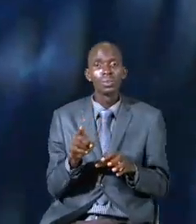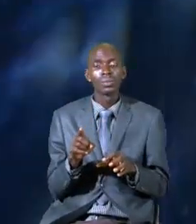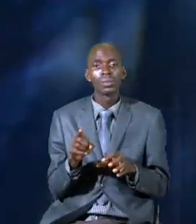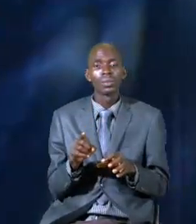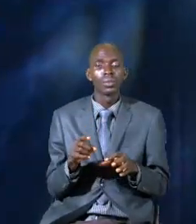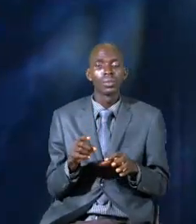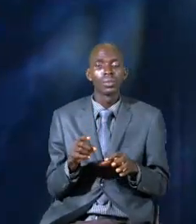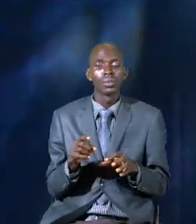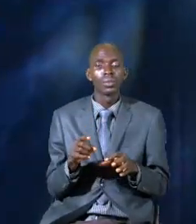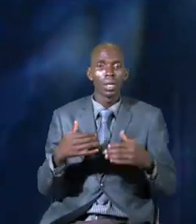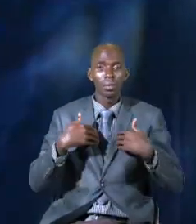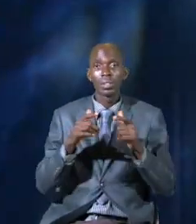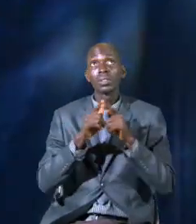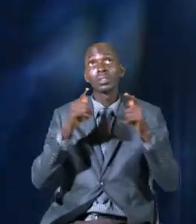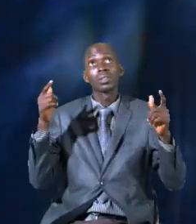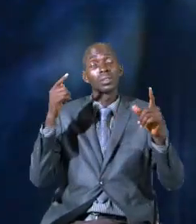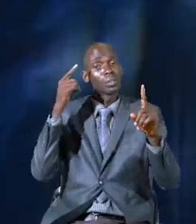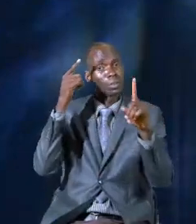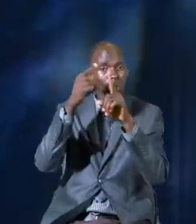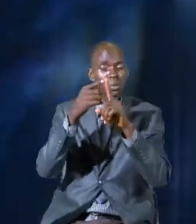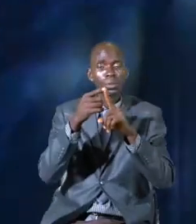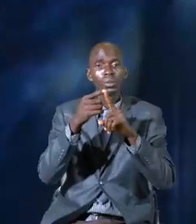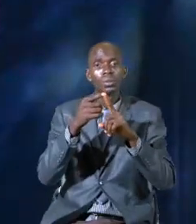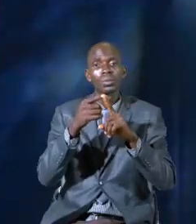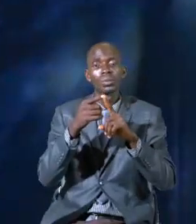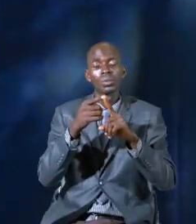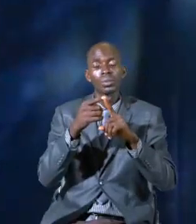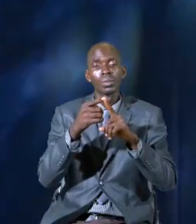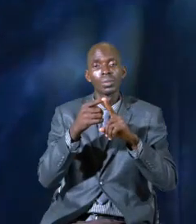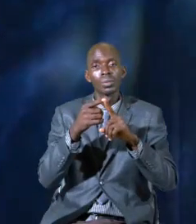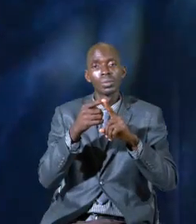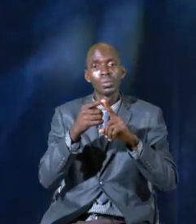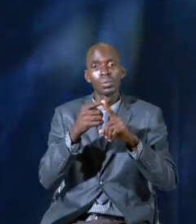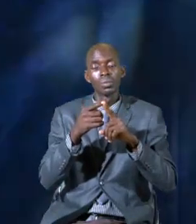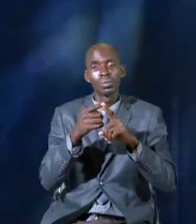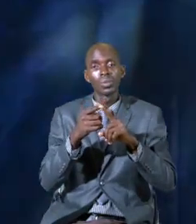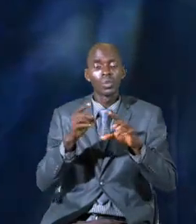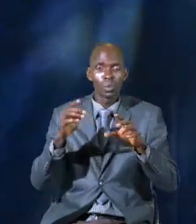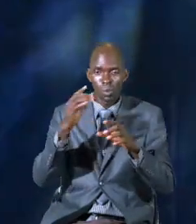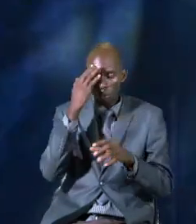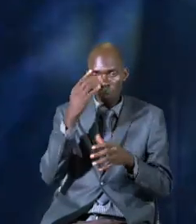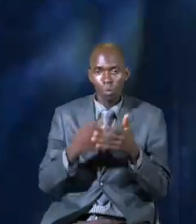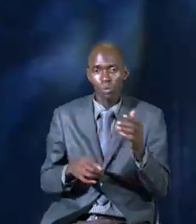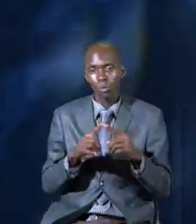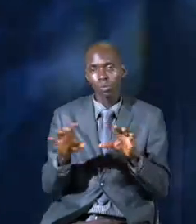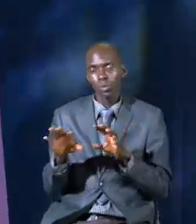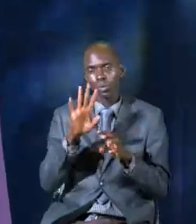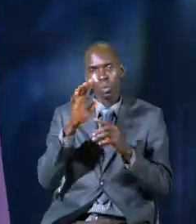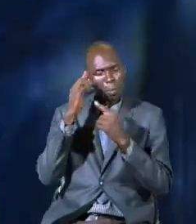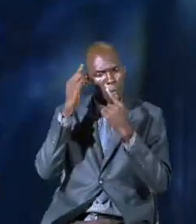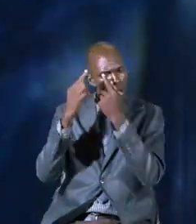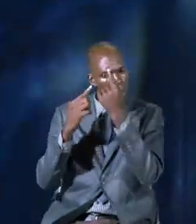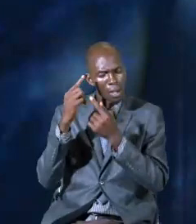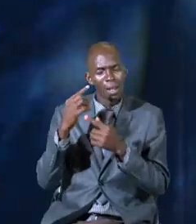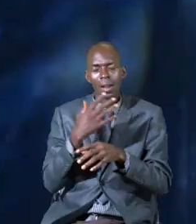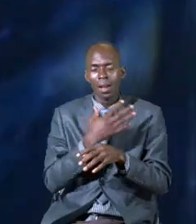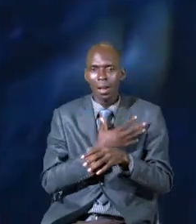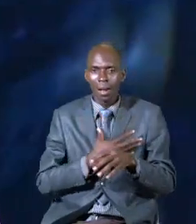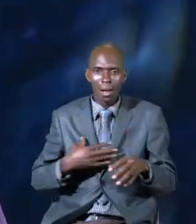It depends on what you do. You meditate and then you get some results, or your meditation,